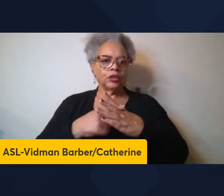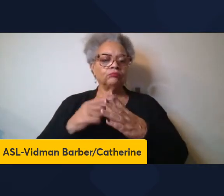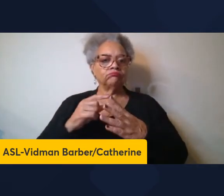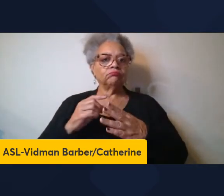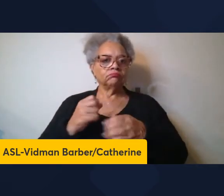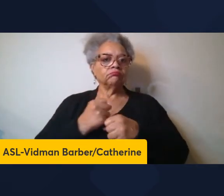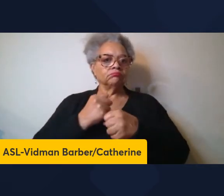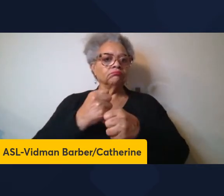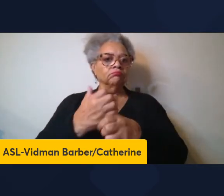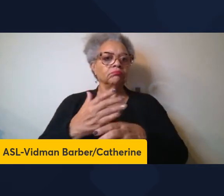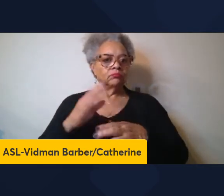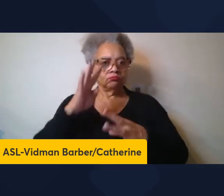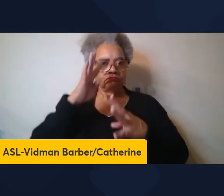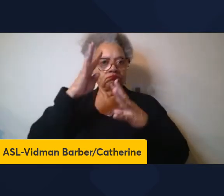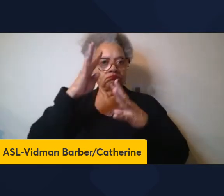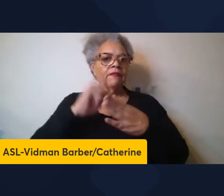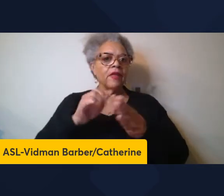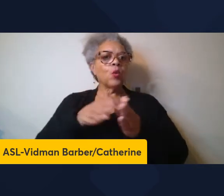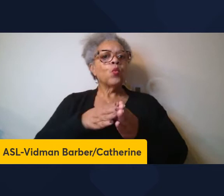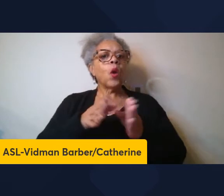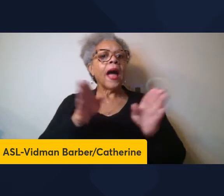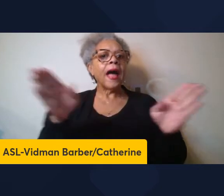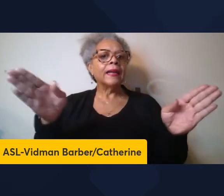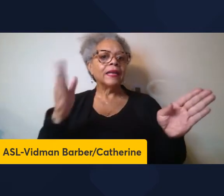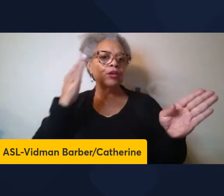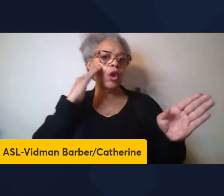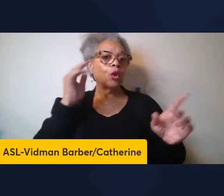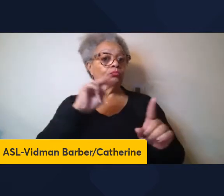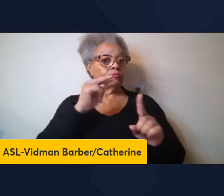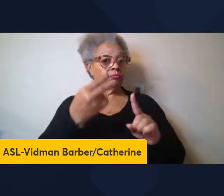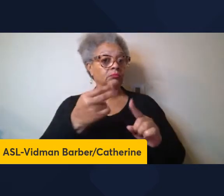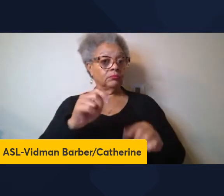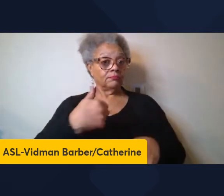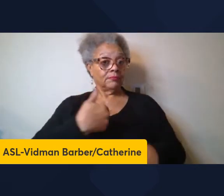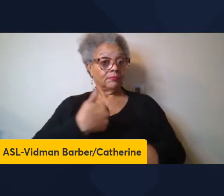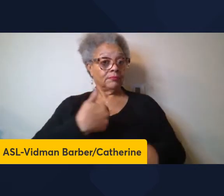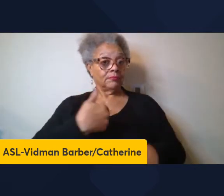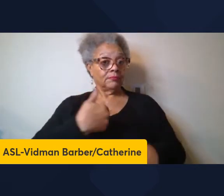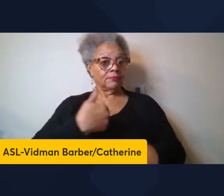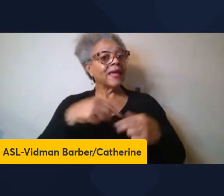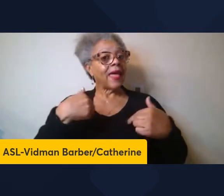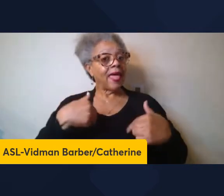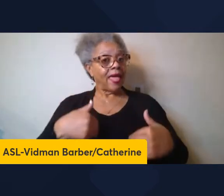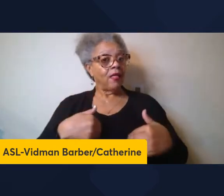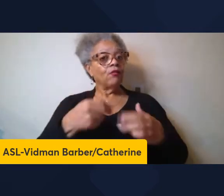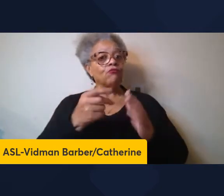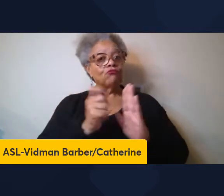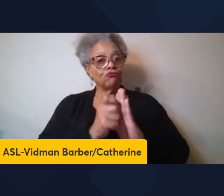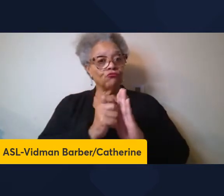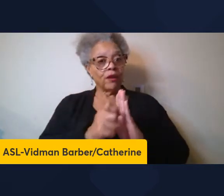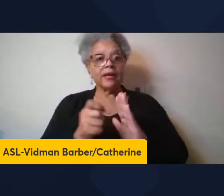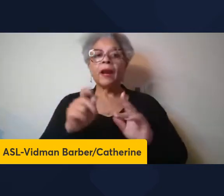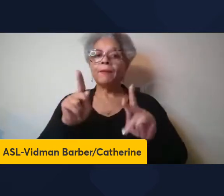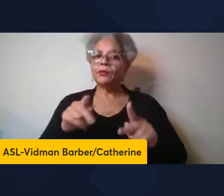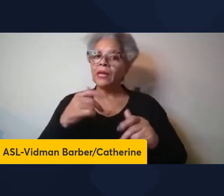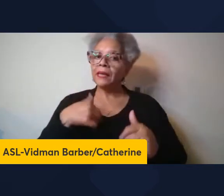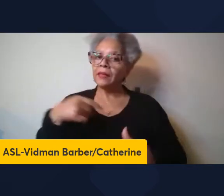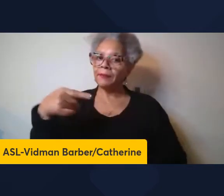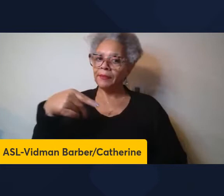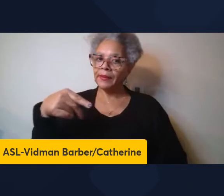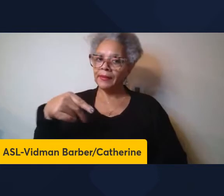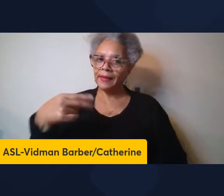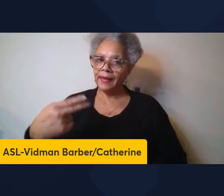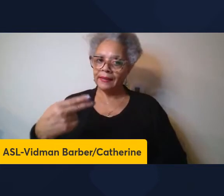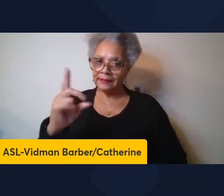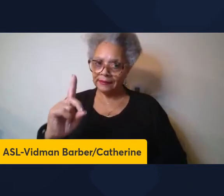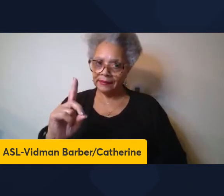widely known perception of myself as a writer, as a health writer, somebody who has a PhD, has a very strong